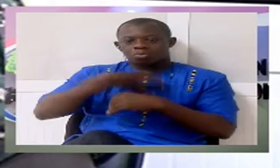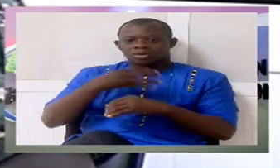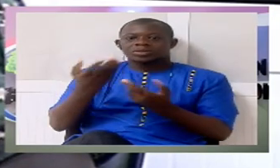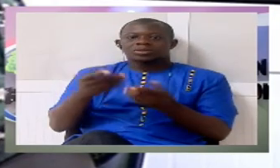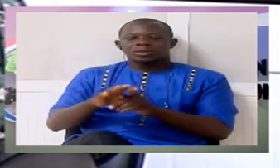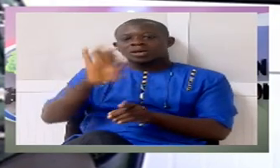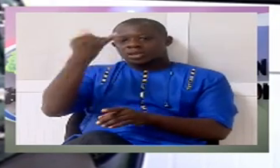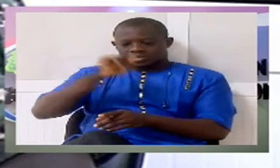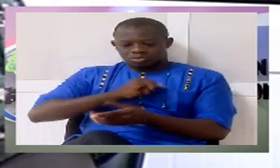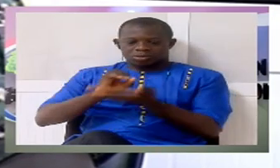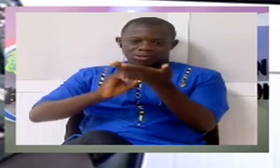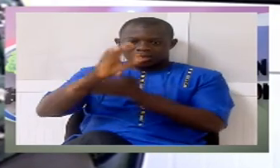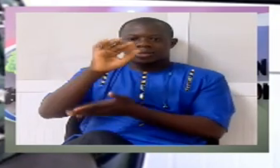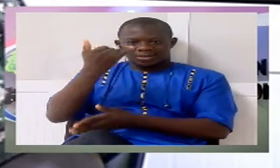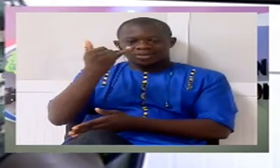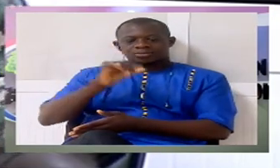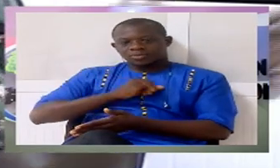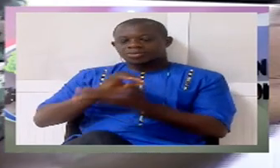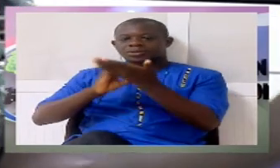Yes, he would give the order.